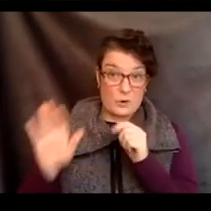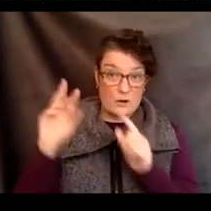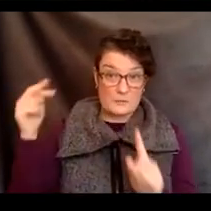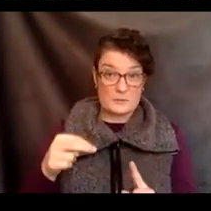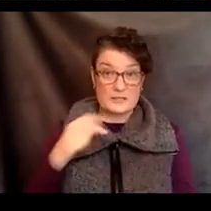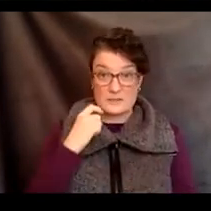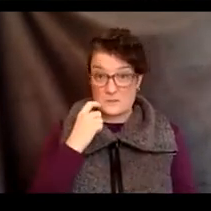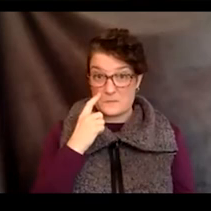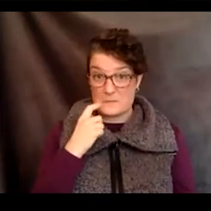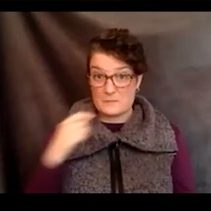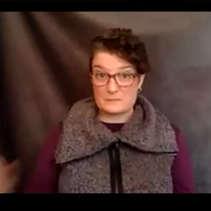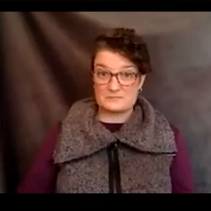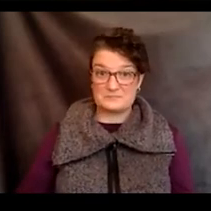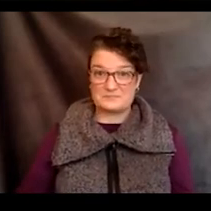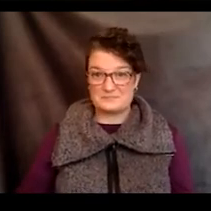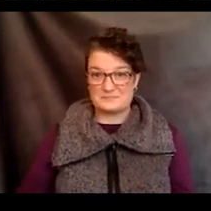perspective?